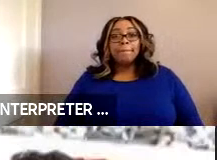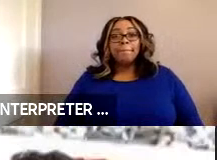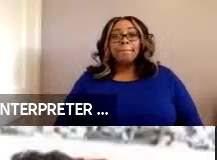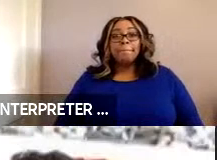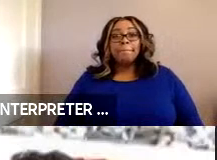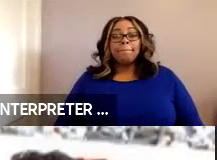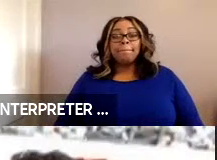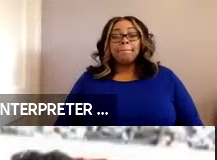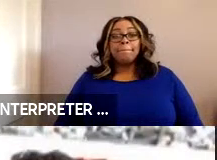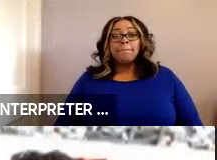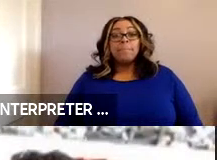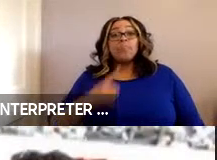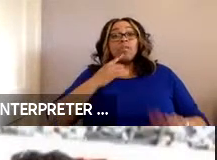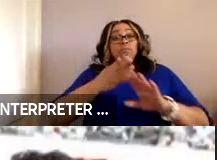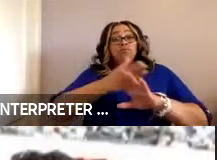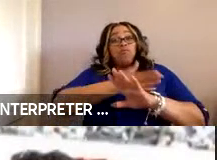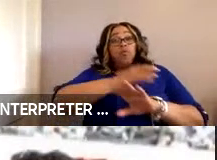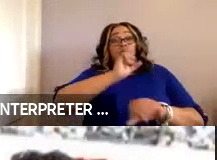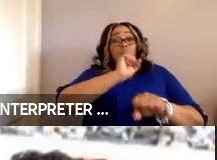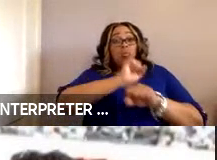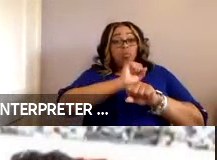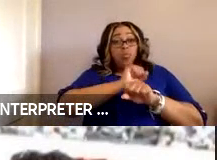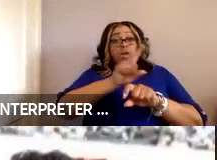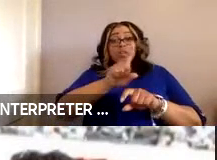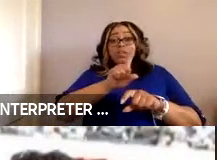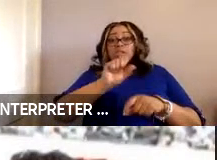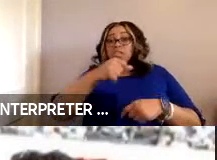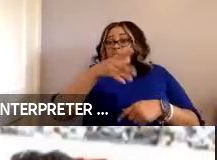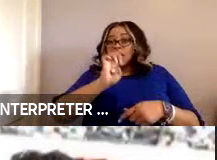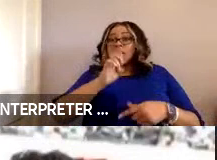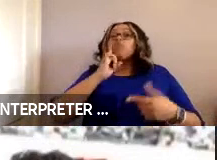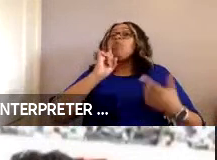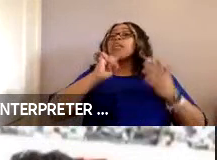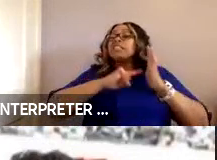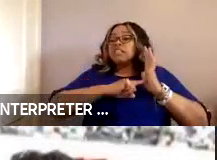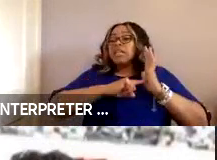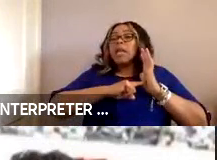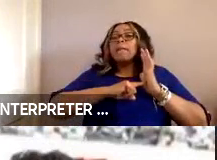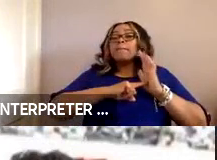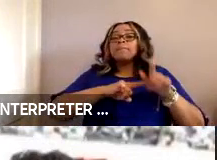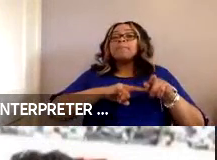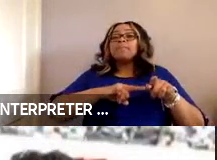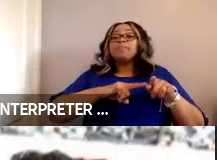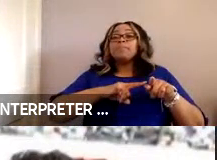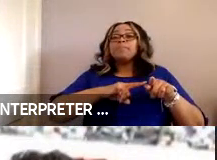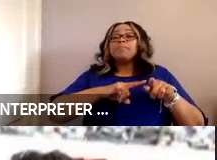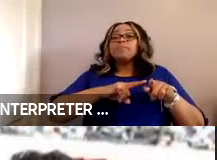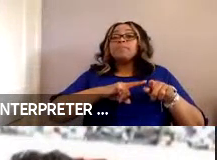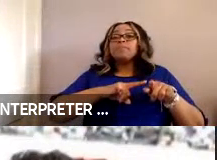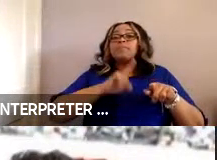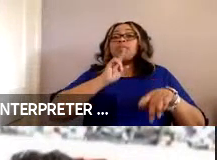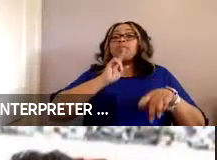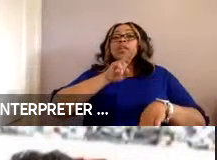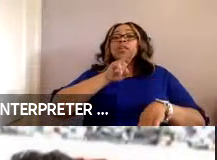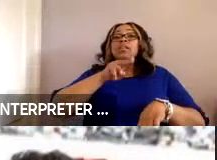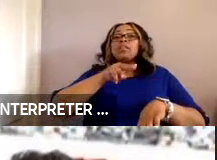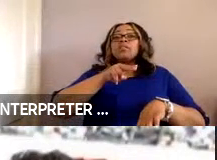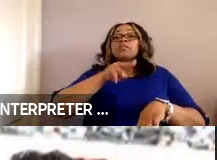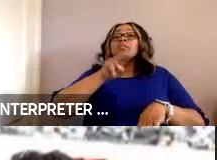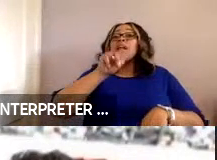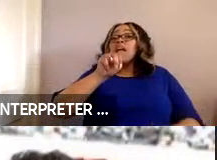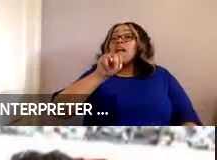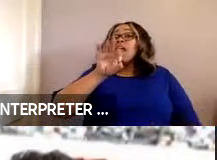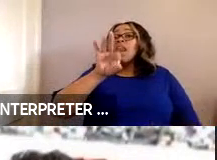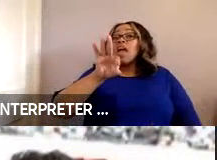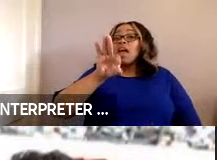And previous work done in this space, for example, with the National Federation of the Blind